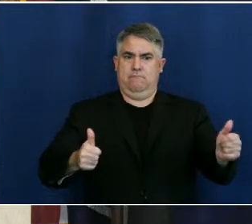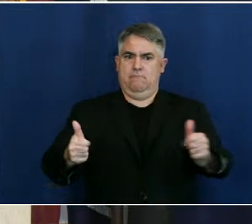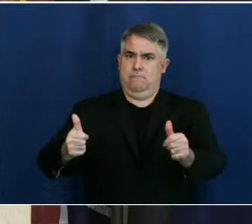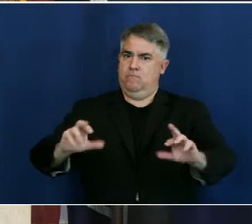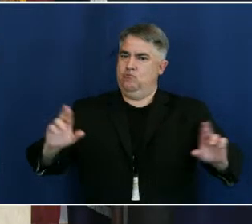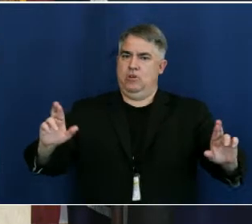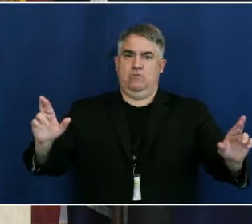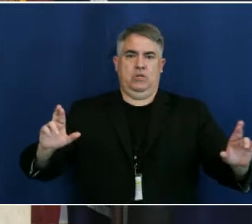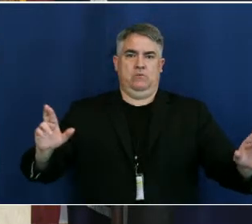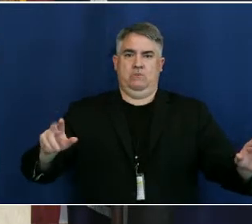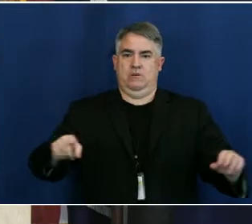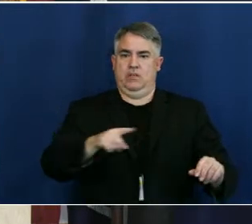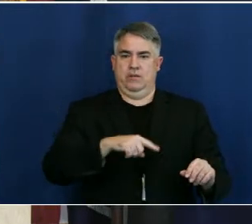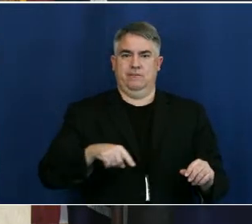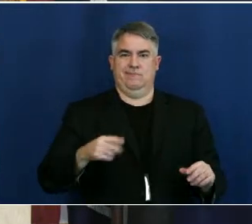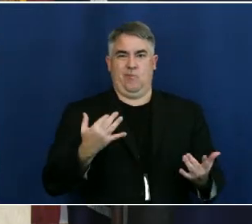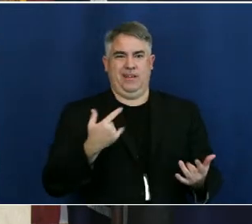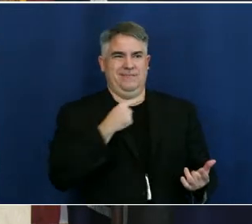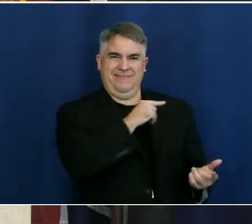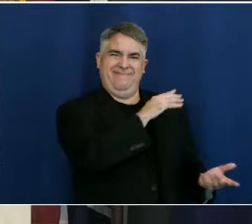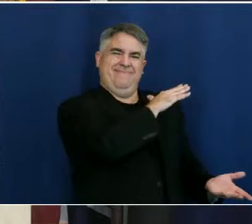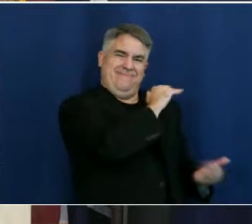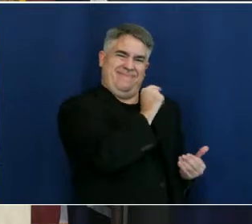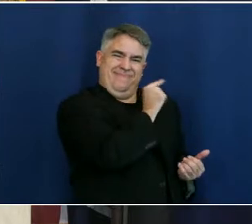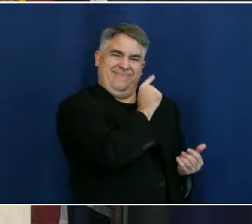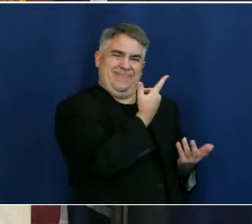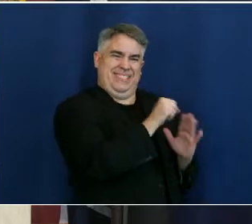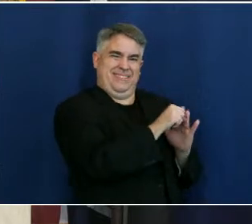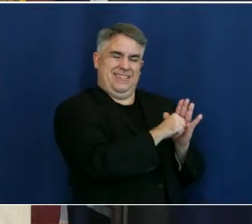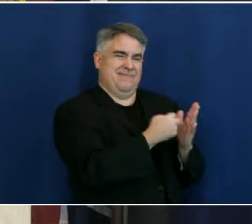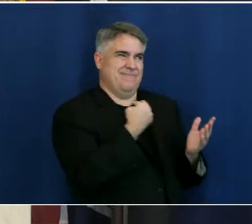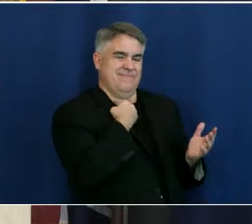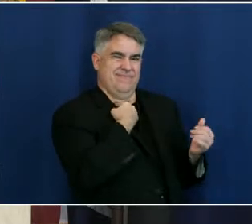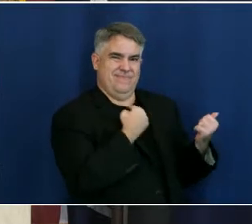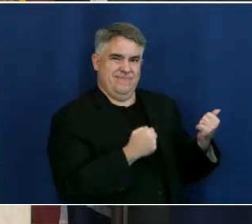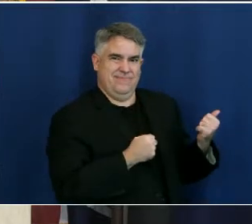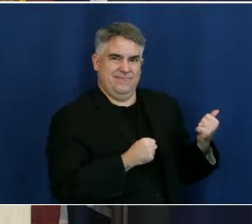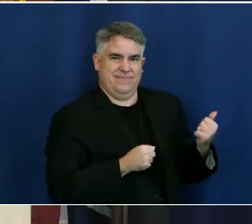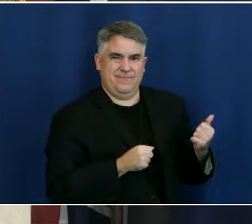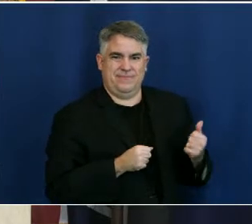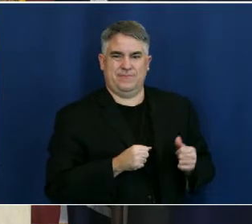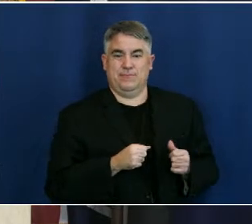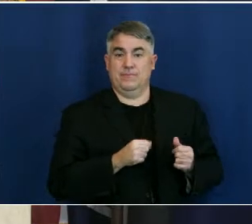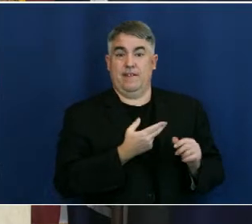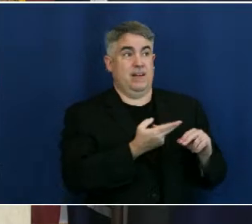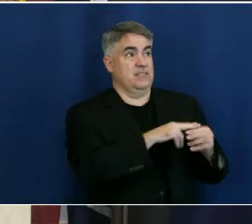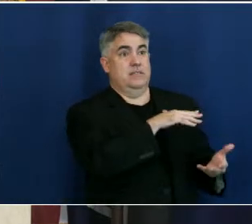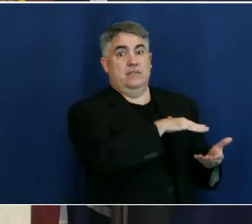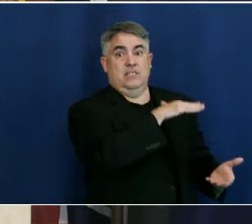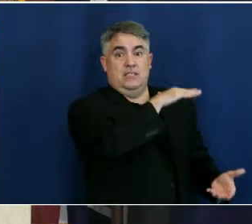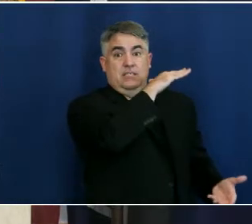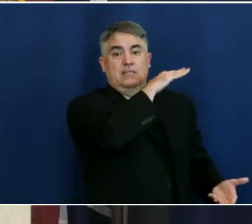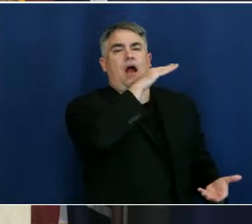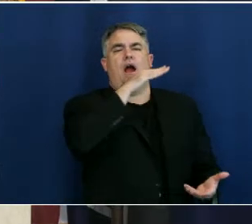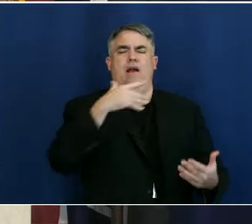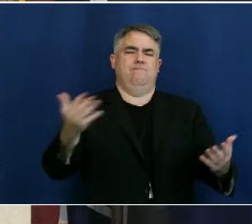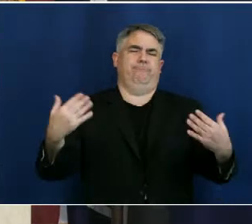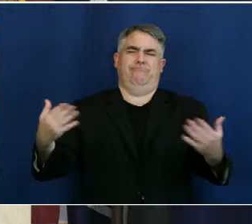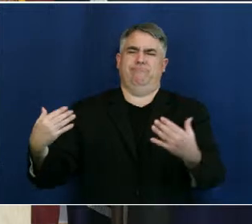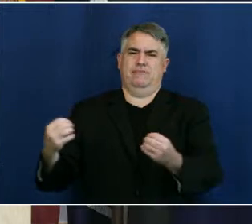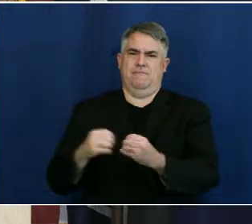that the supply will rapidly catch up. And as the supply increases, Artie, then we'll increase our capacity, and we'll just keep moving.